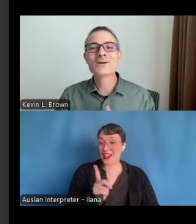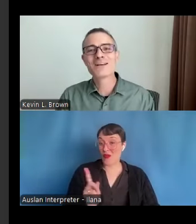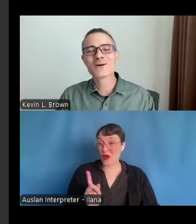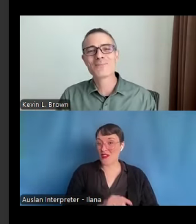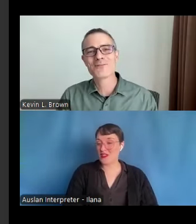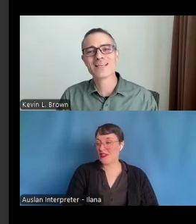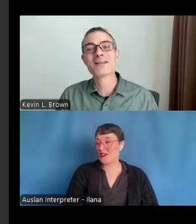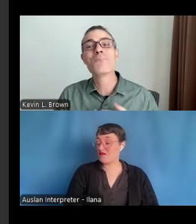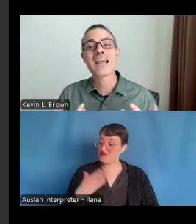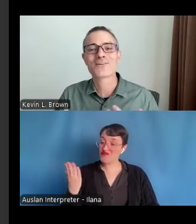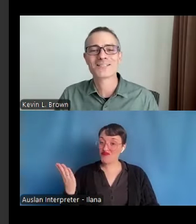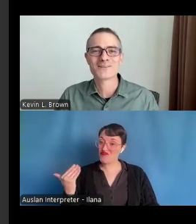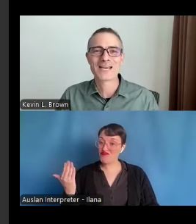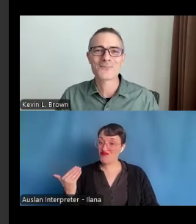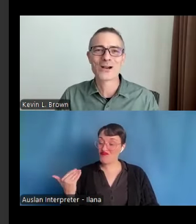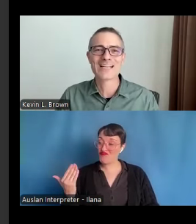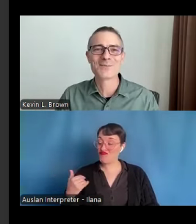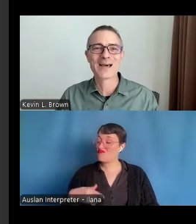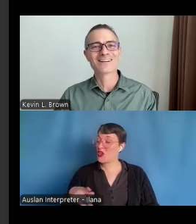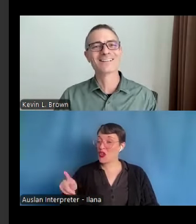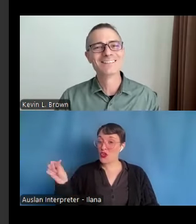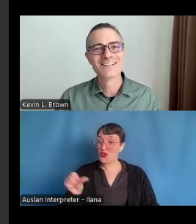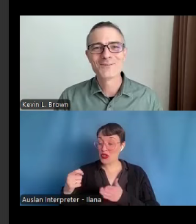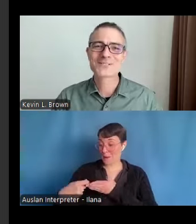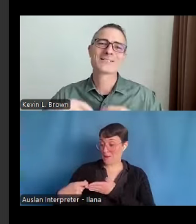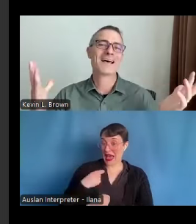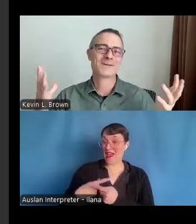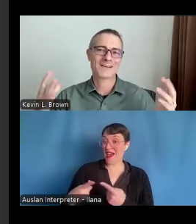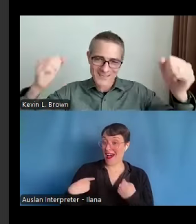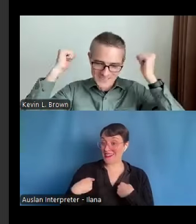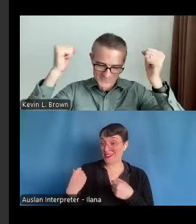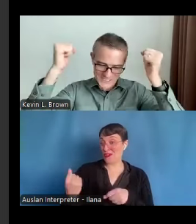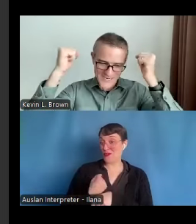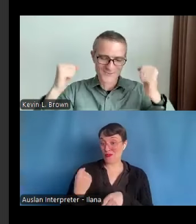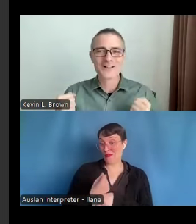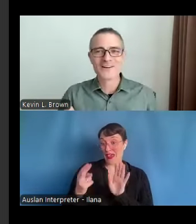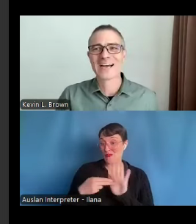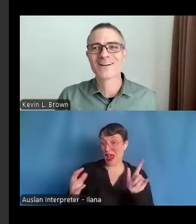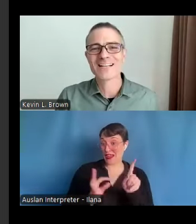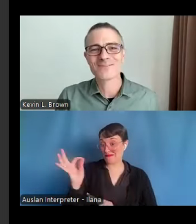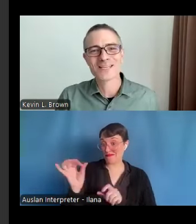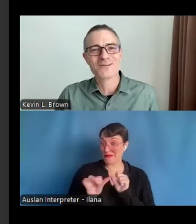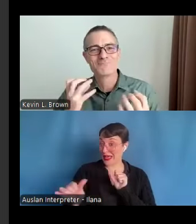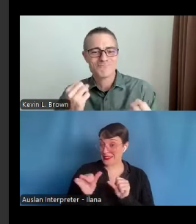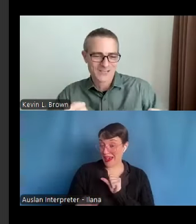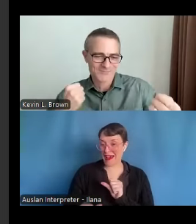put your money where your mouth is and pay for us to make the brand better? Which was epic, right? We cheered, we loved that, right?